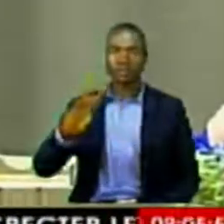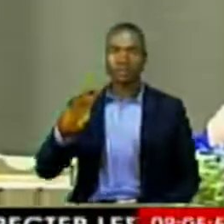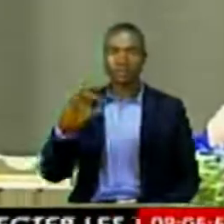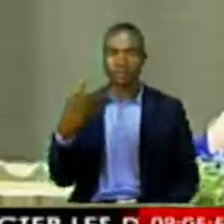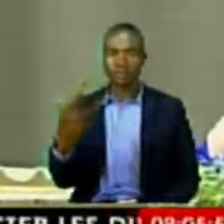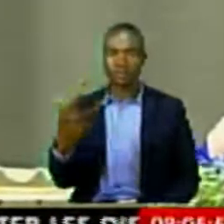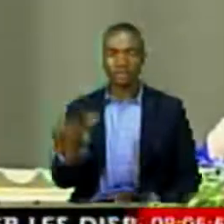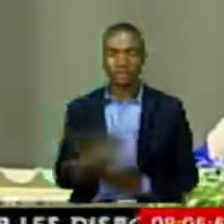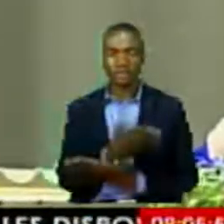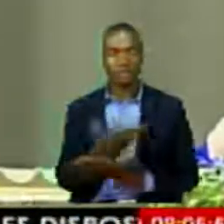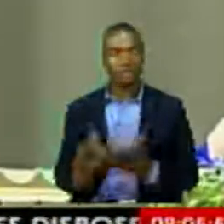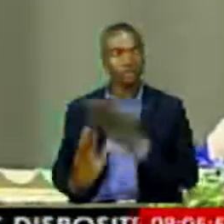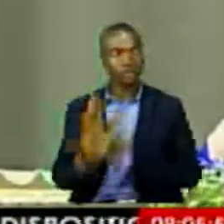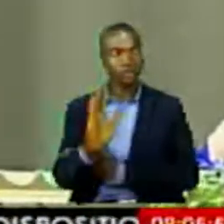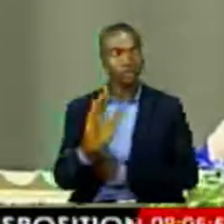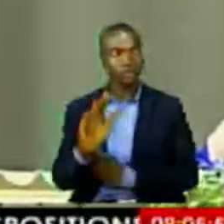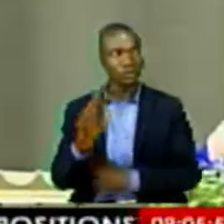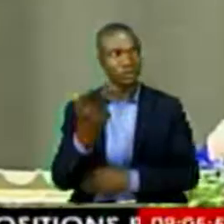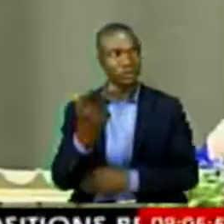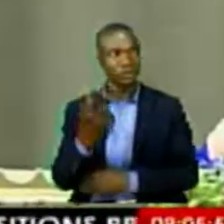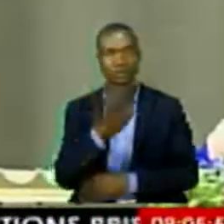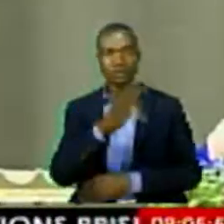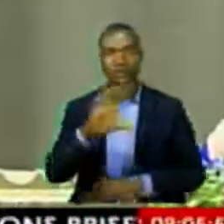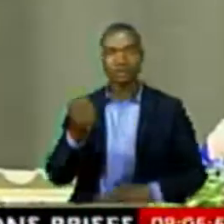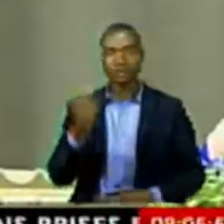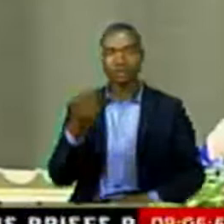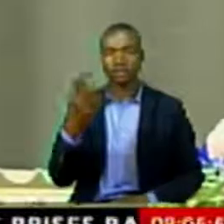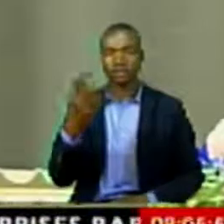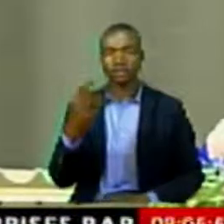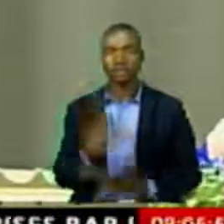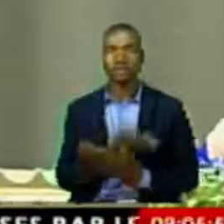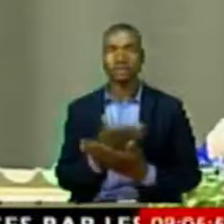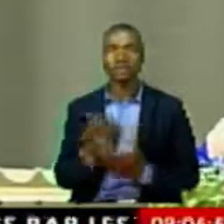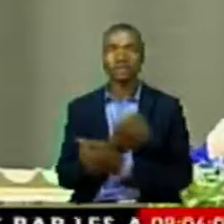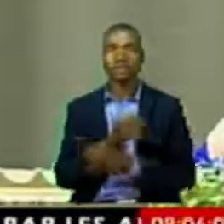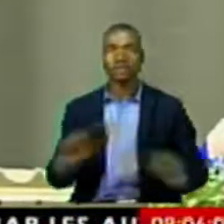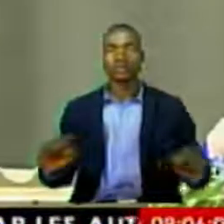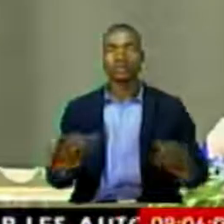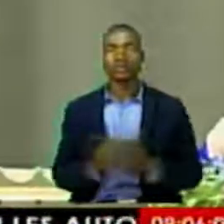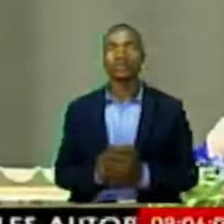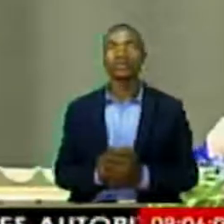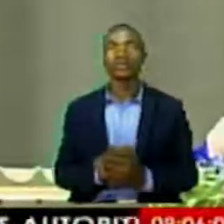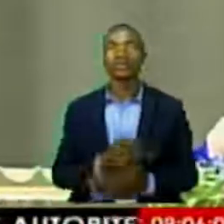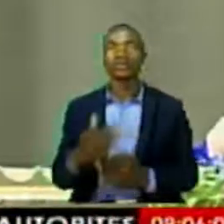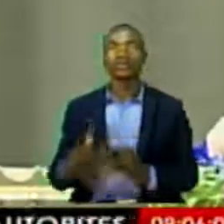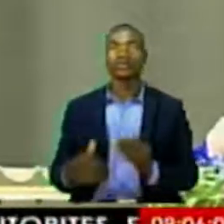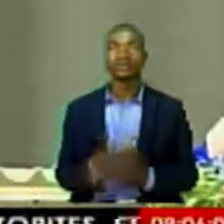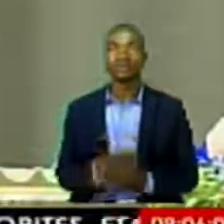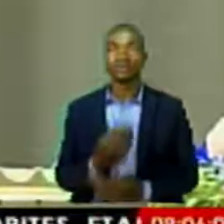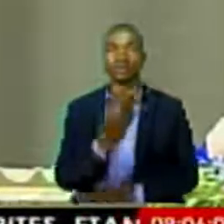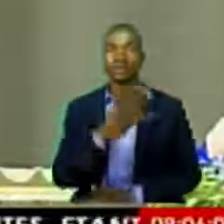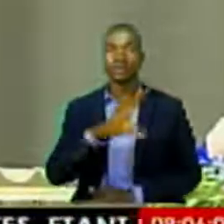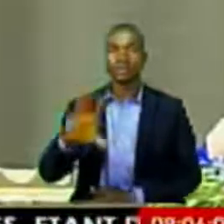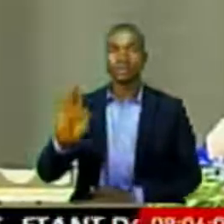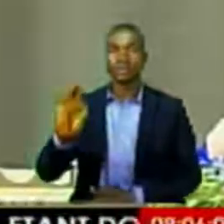The second song will be 164, Songs of God. The third one, 113, Songs of Salvation.